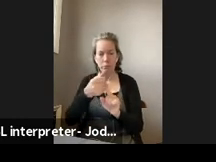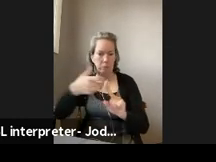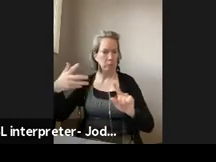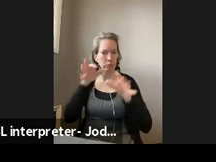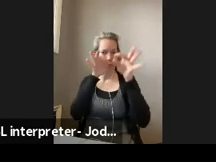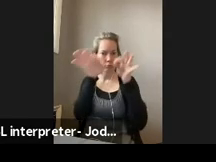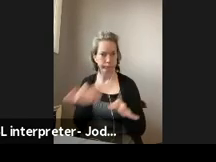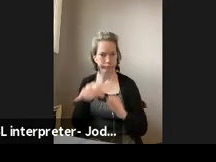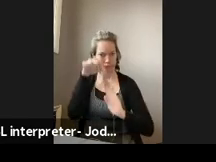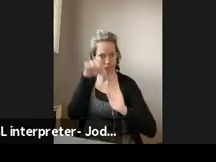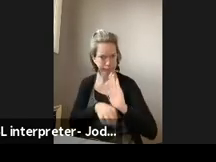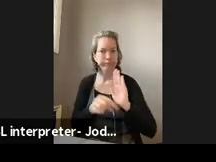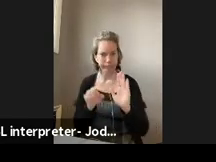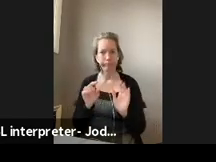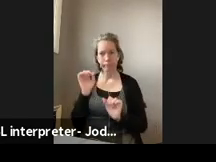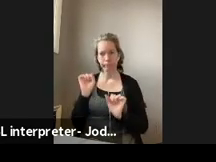Perfect.